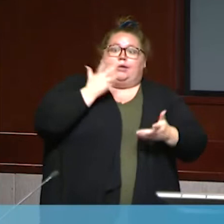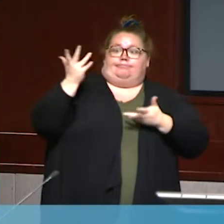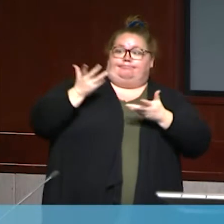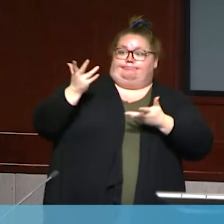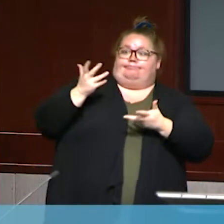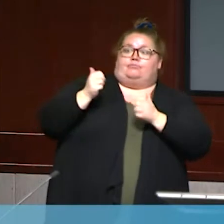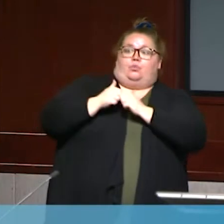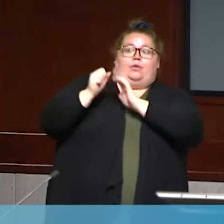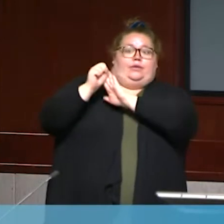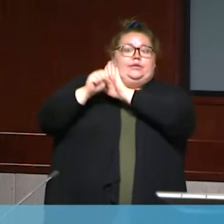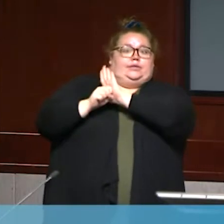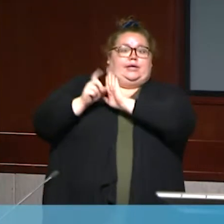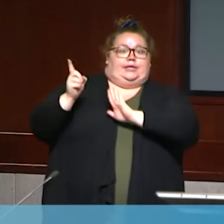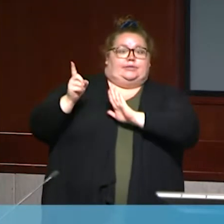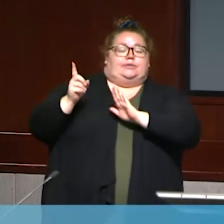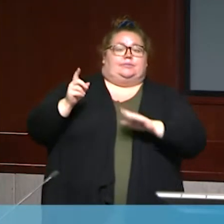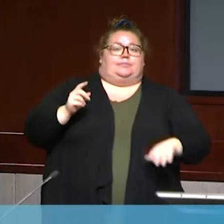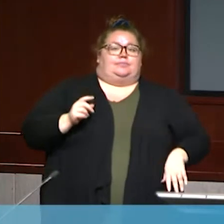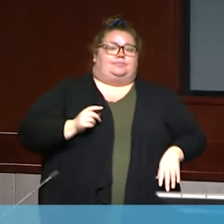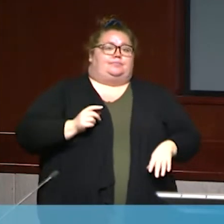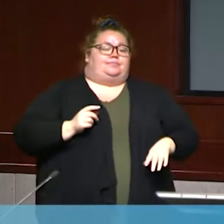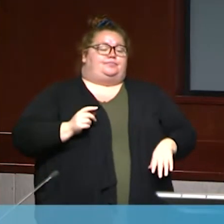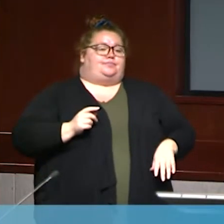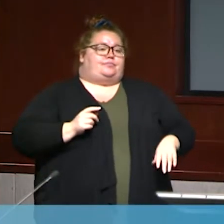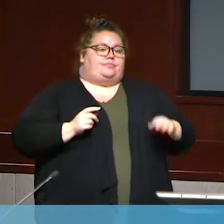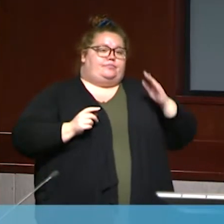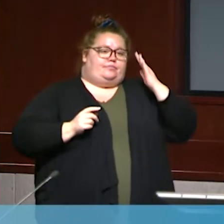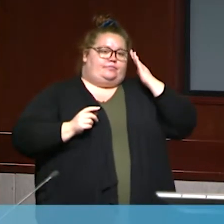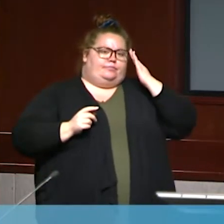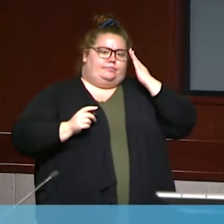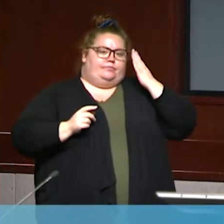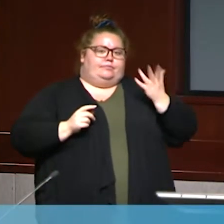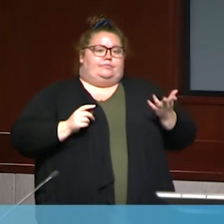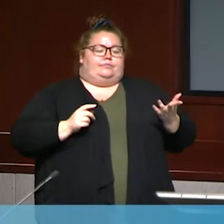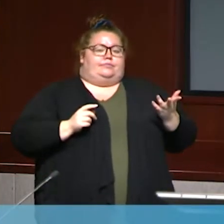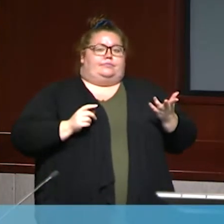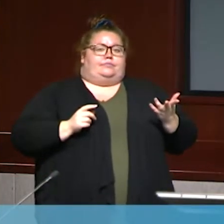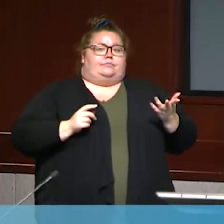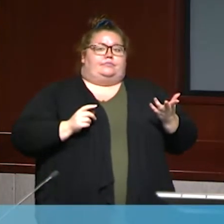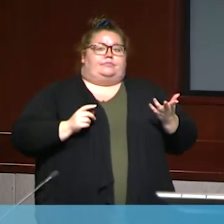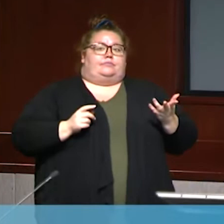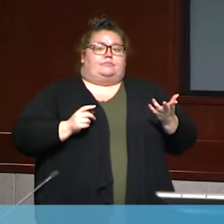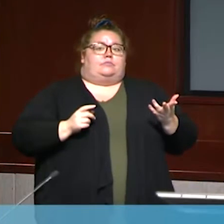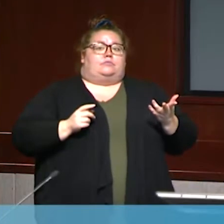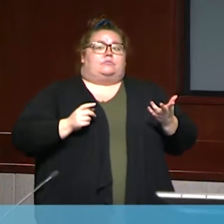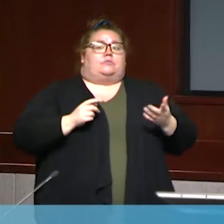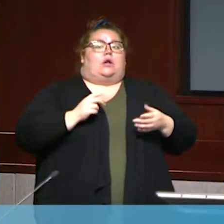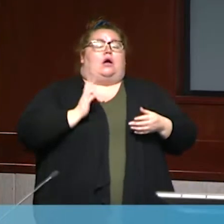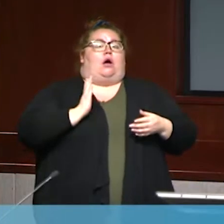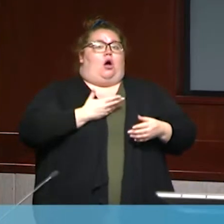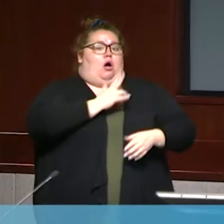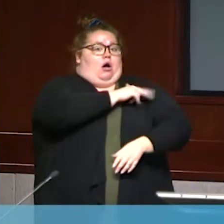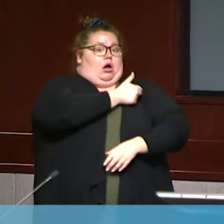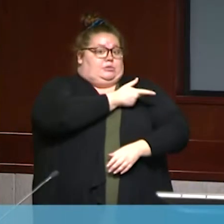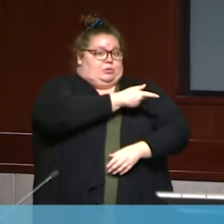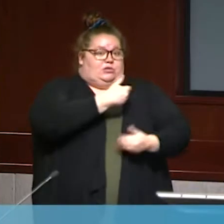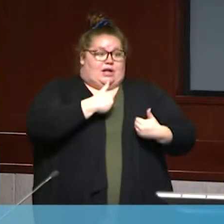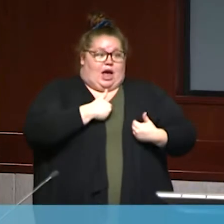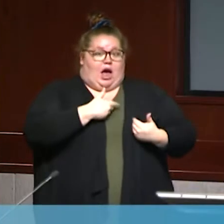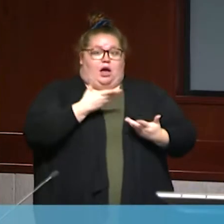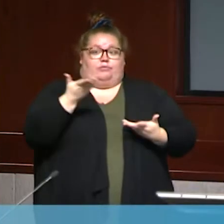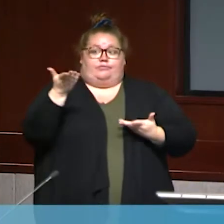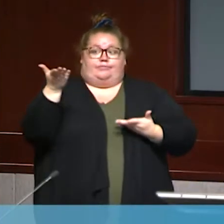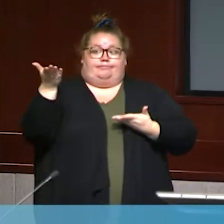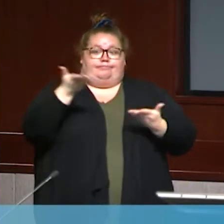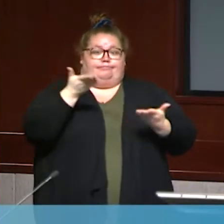bit about are there hospitalizations that are being transferred in from out of county? Are state